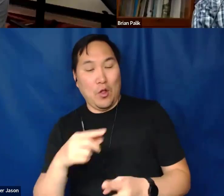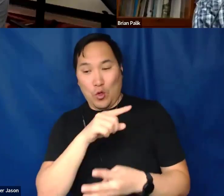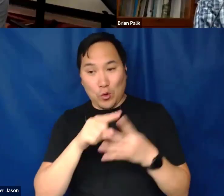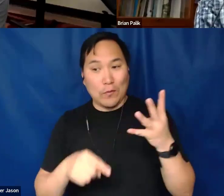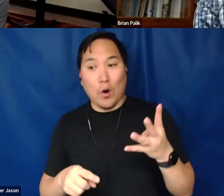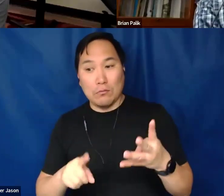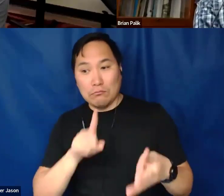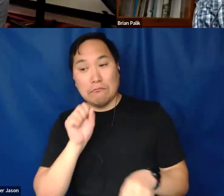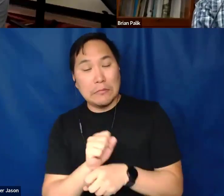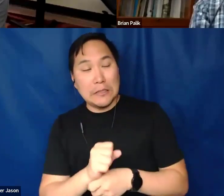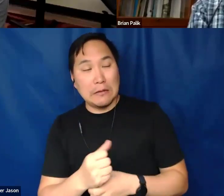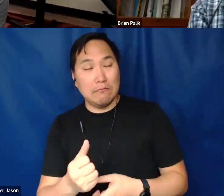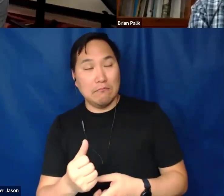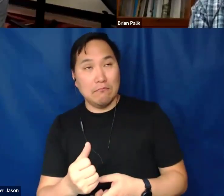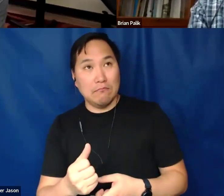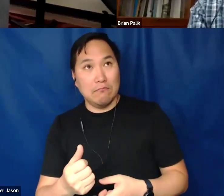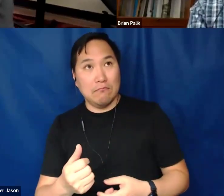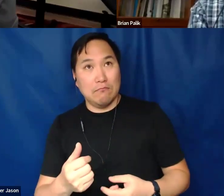point.